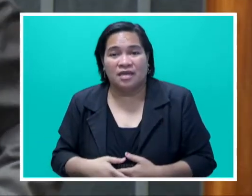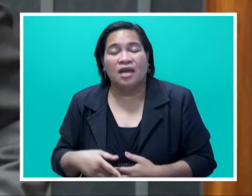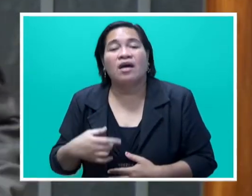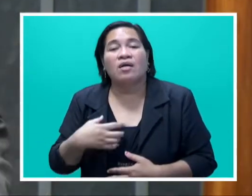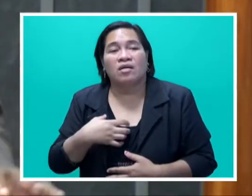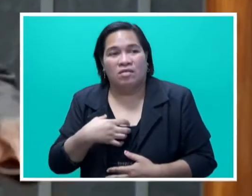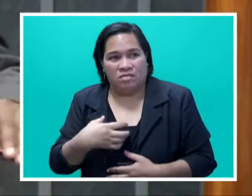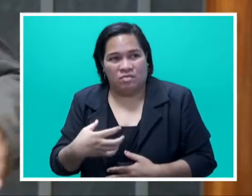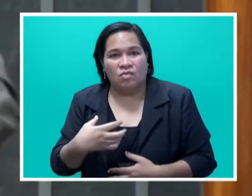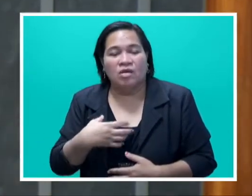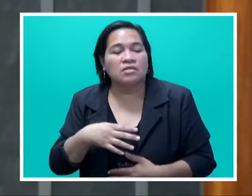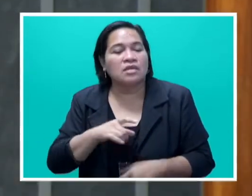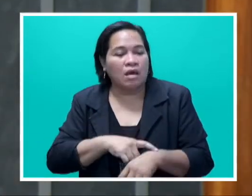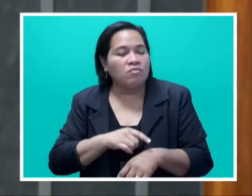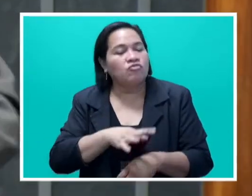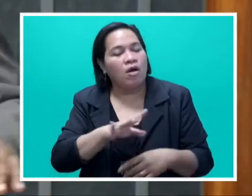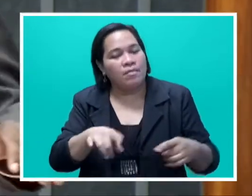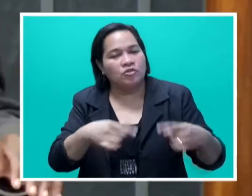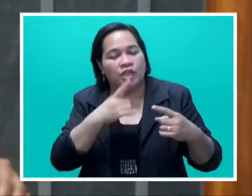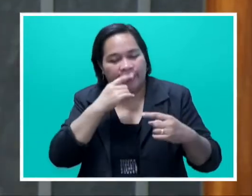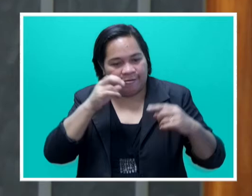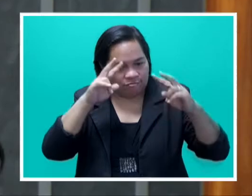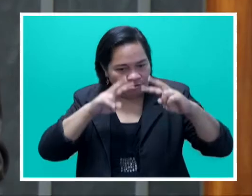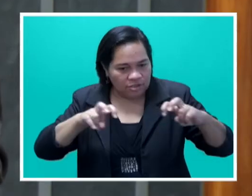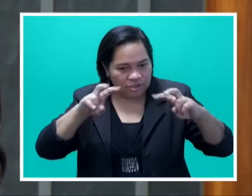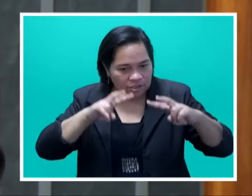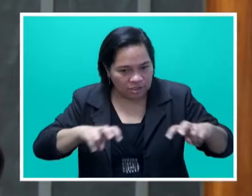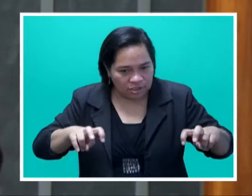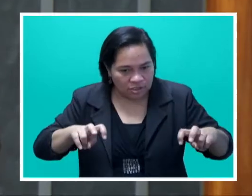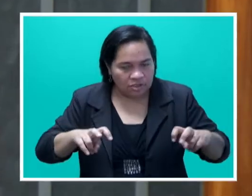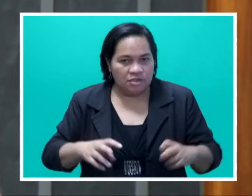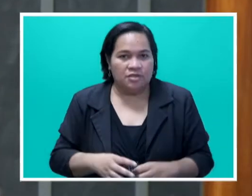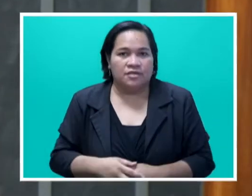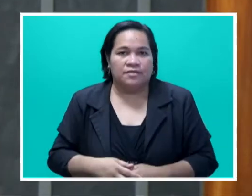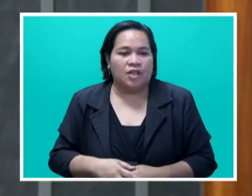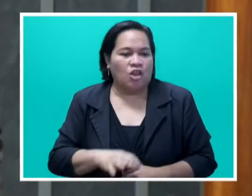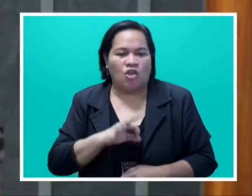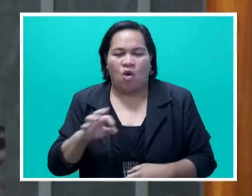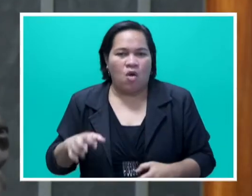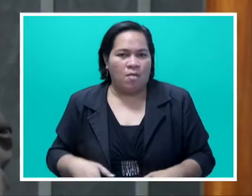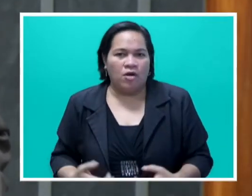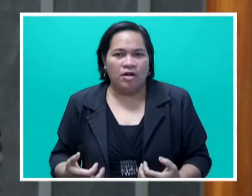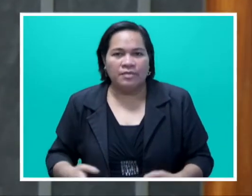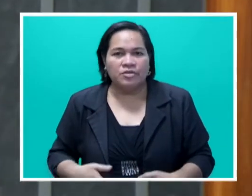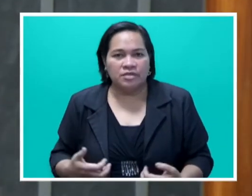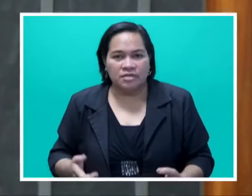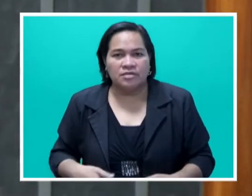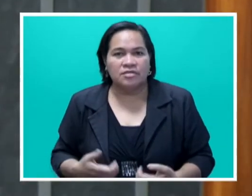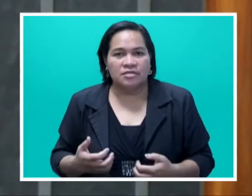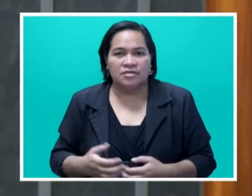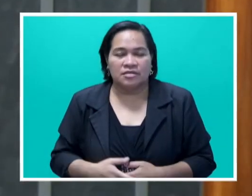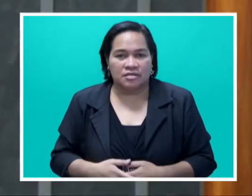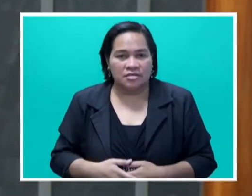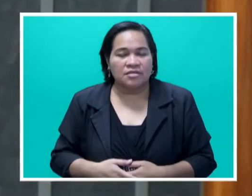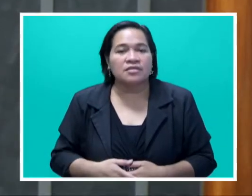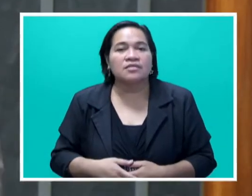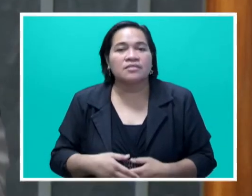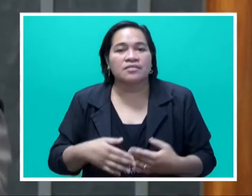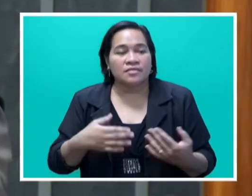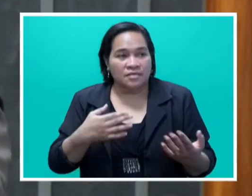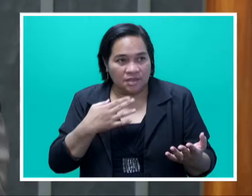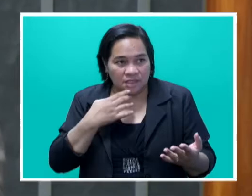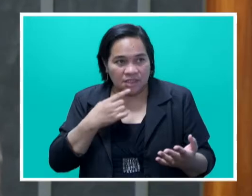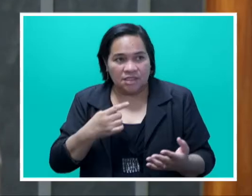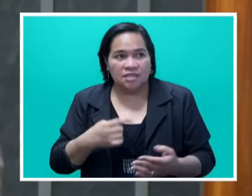for the opposition to go through, do research, and not to complain when it is tabled in this Parliament. So there